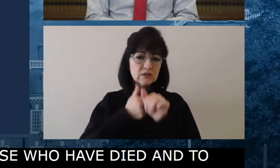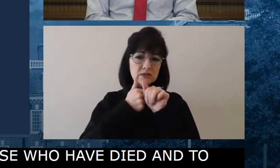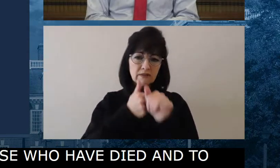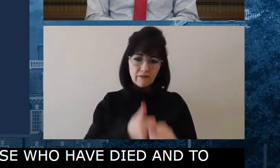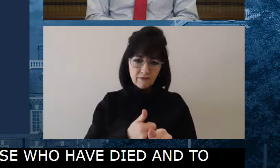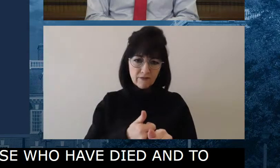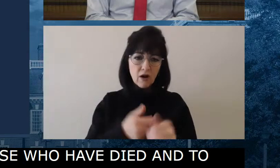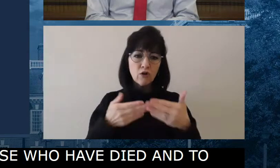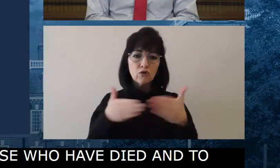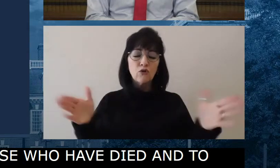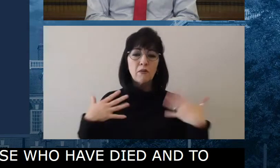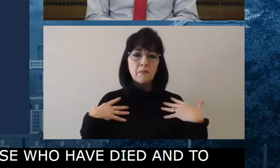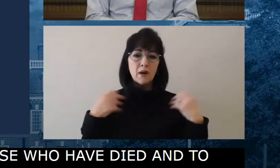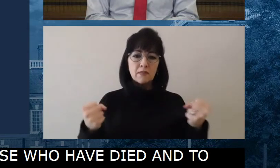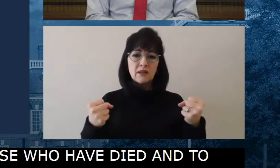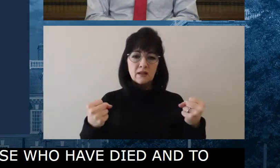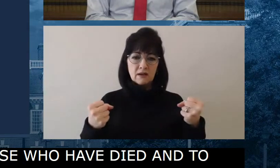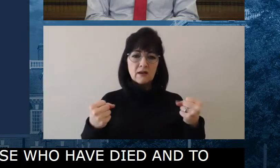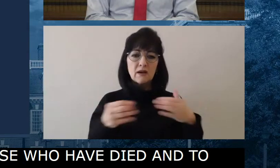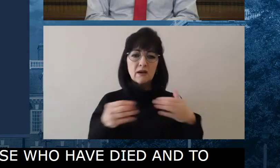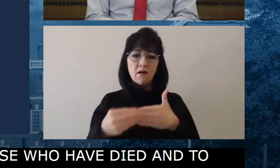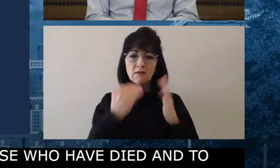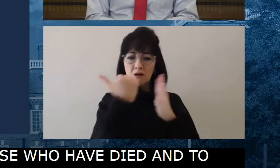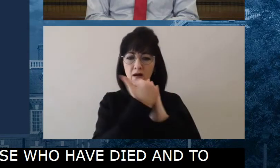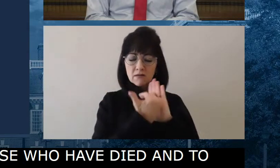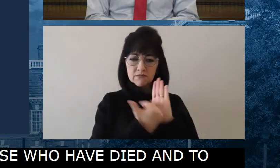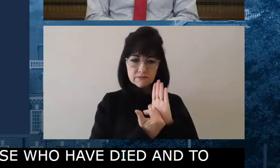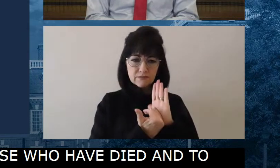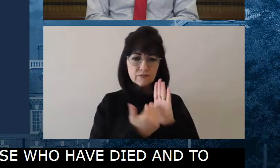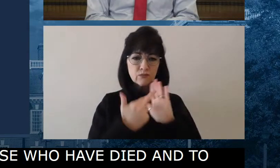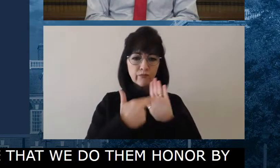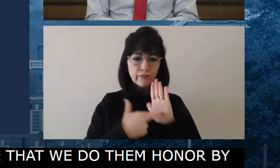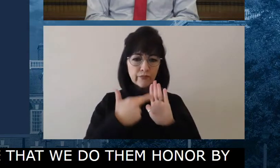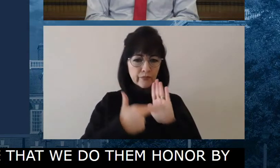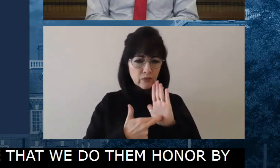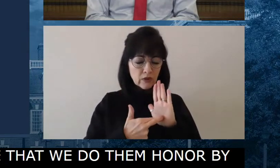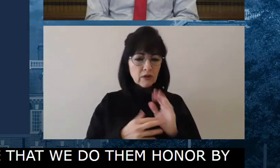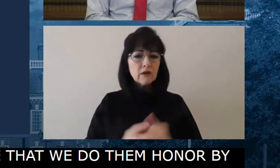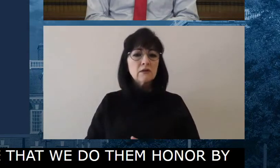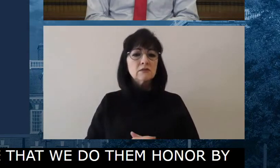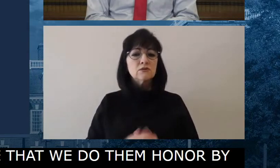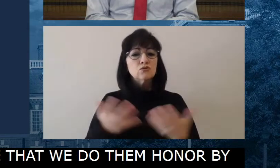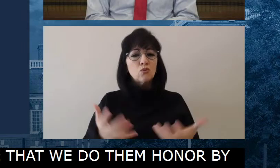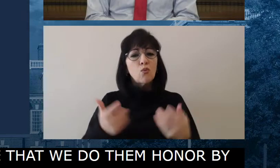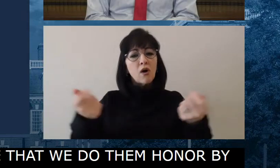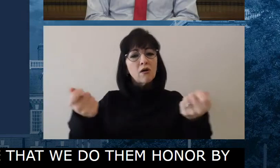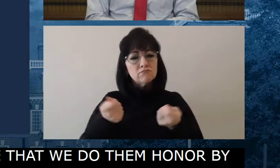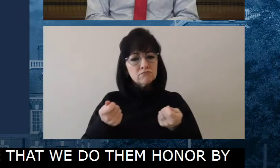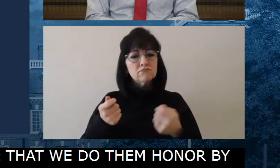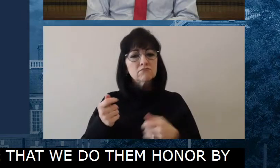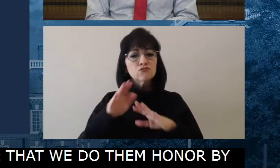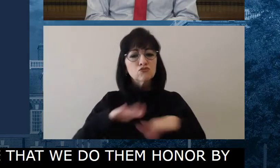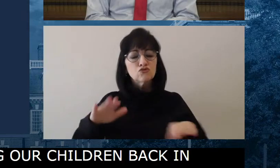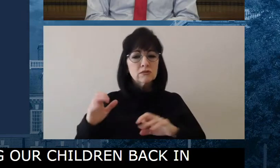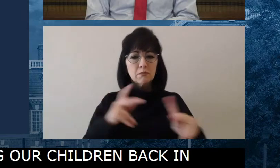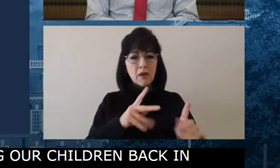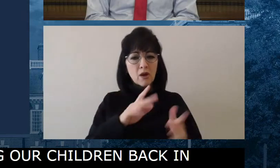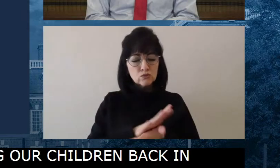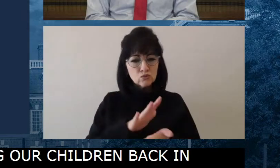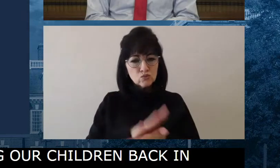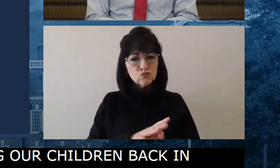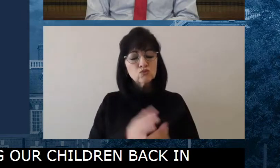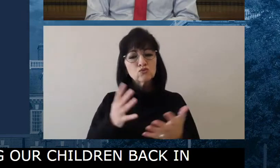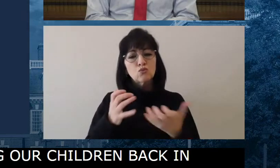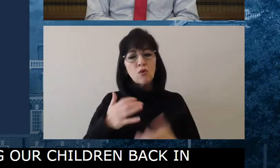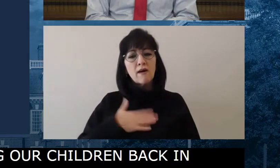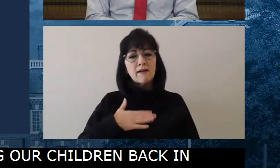getting our children back in school, by getting our economy back moving again, and all these things